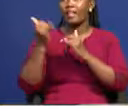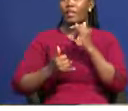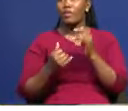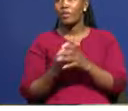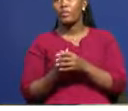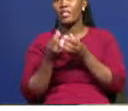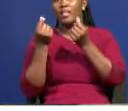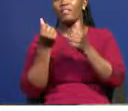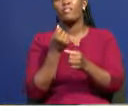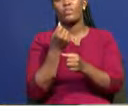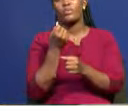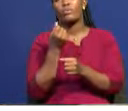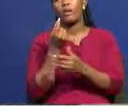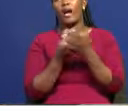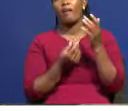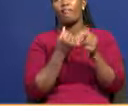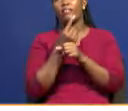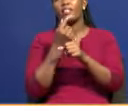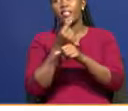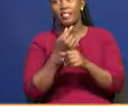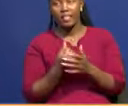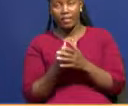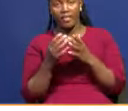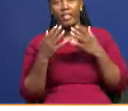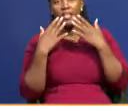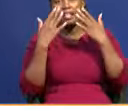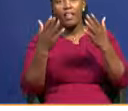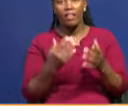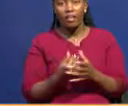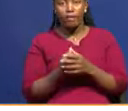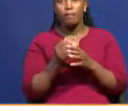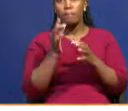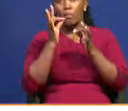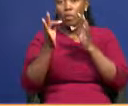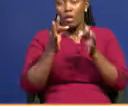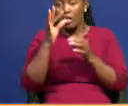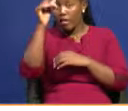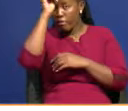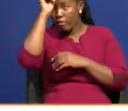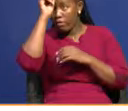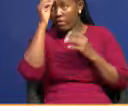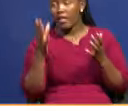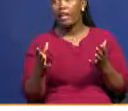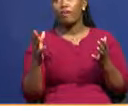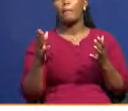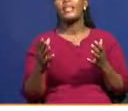just a few seconds, please. Thank you, Abdi. If the government is exempting